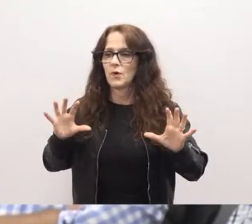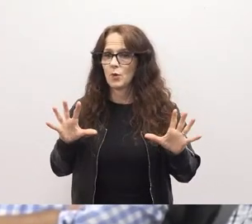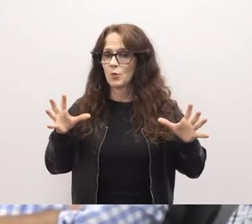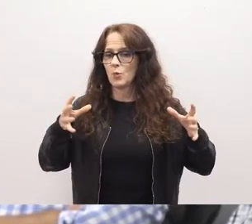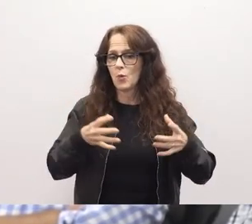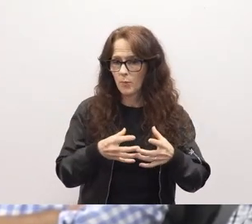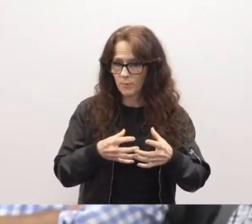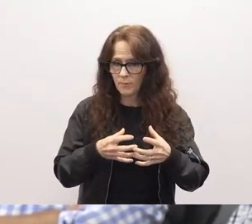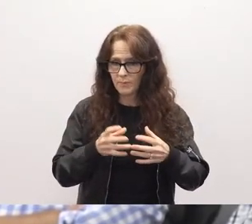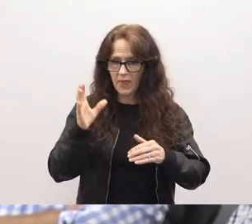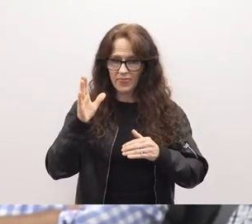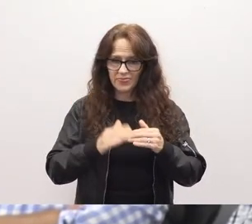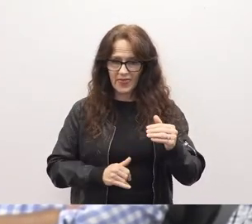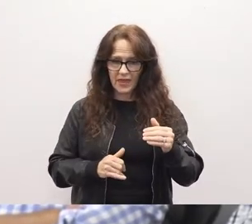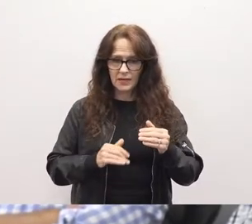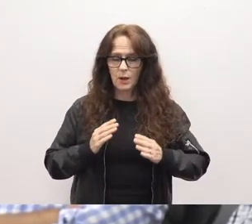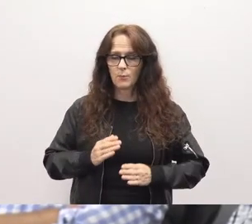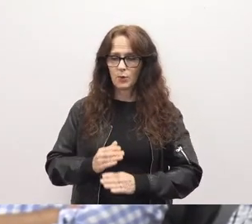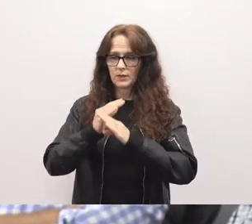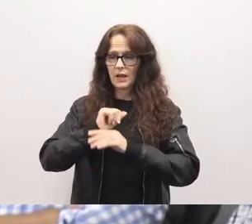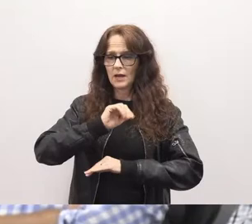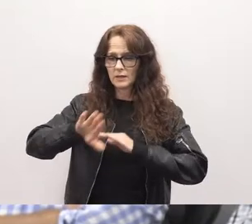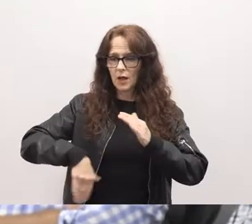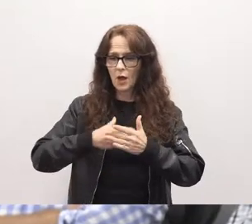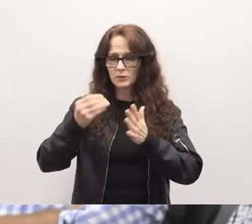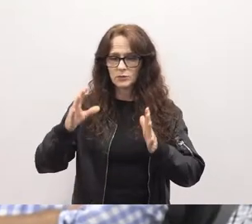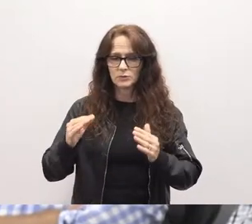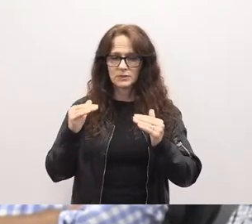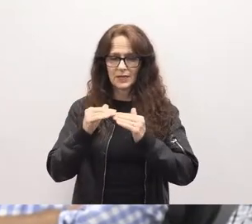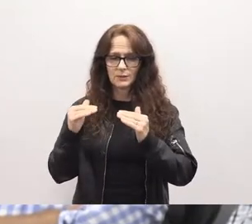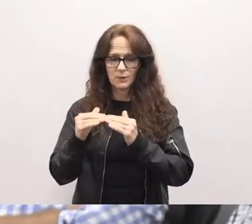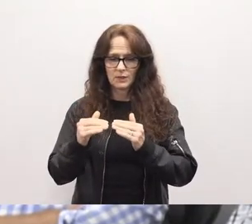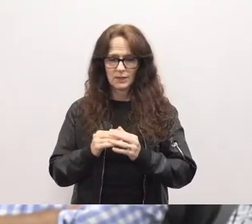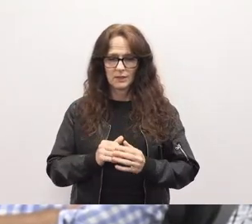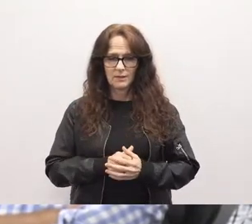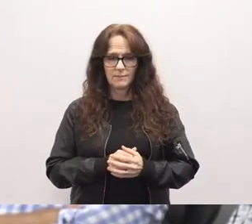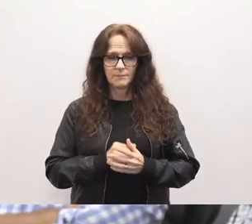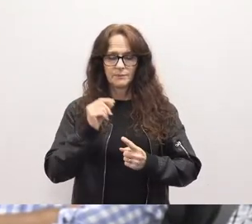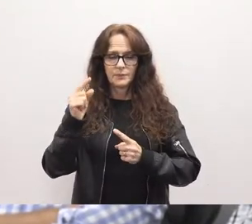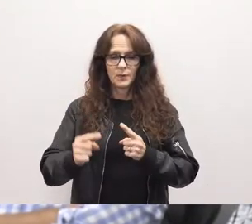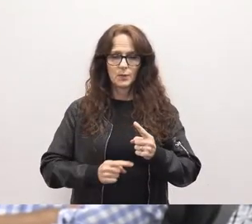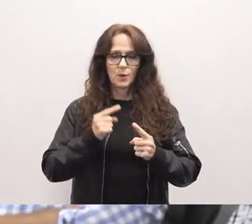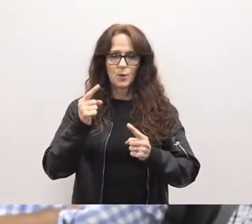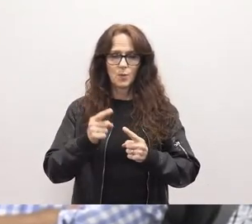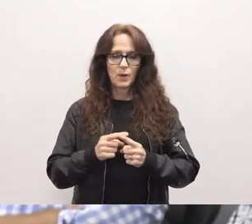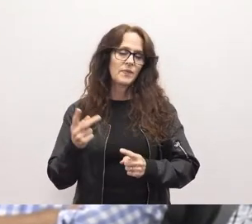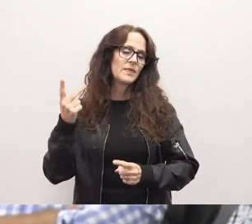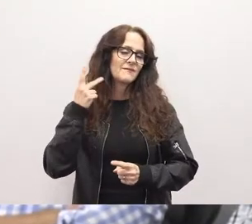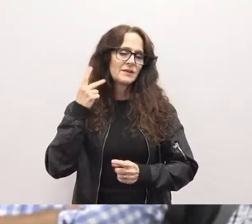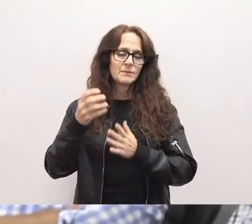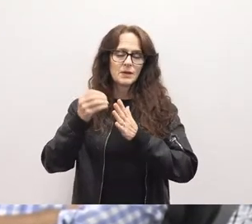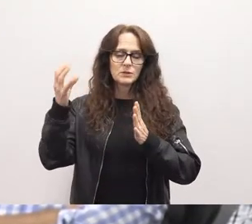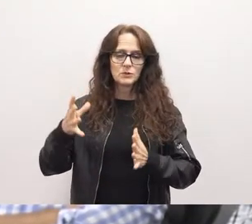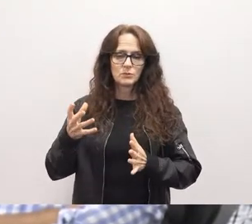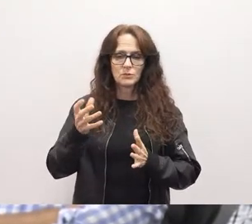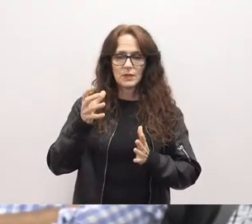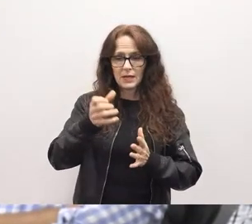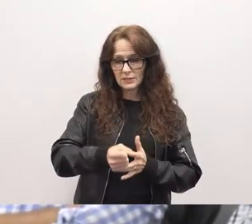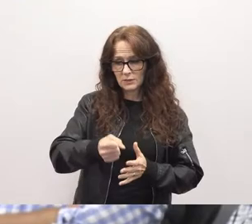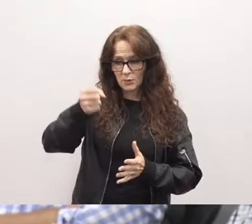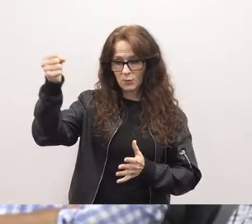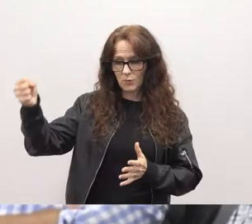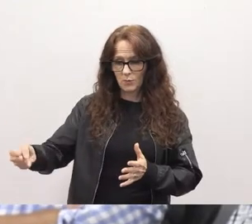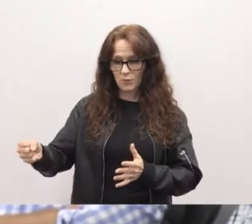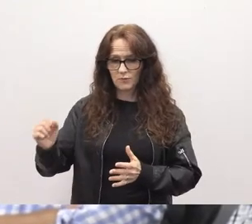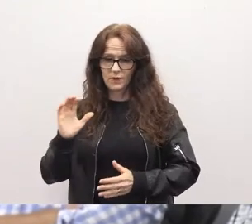students rather than protect all students equally. And when this victimized student is removed from